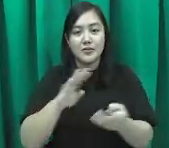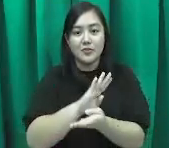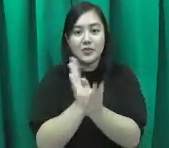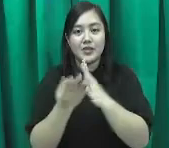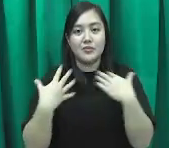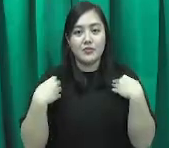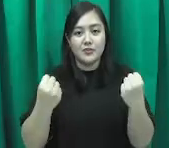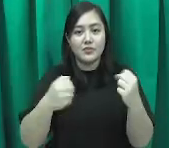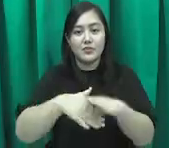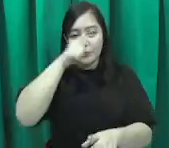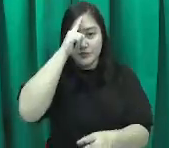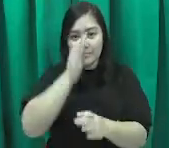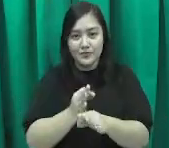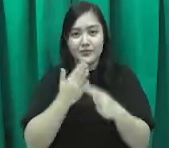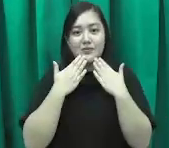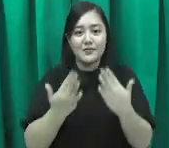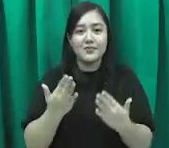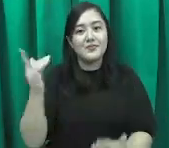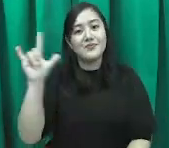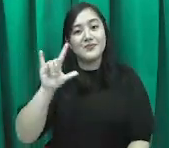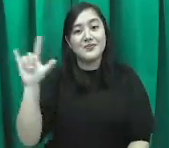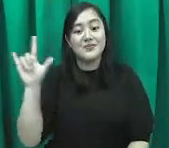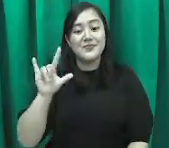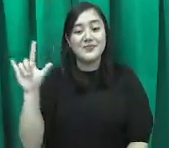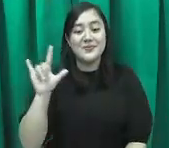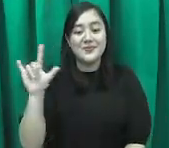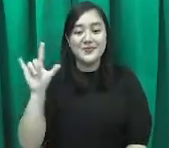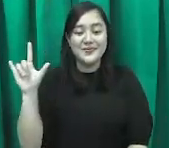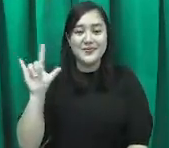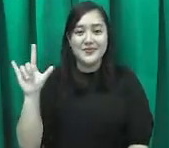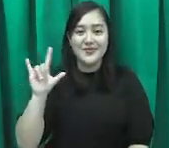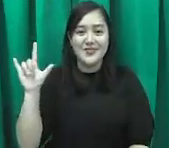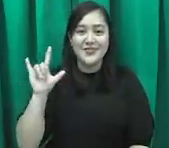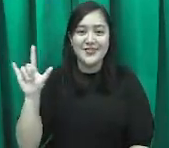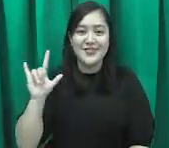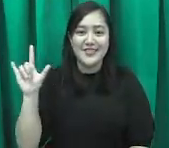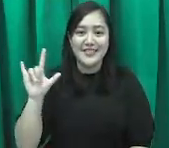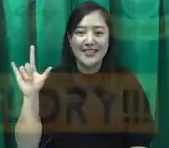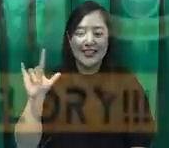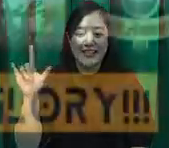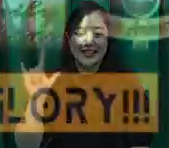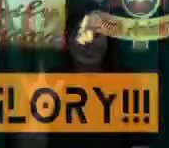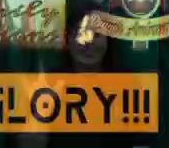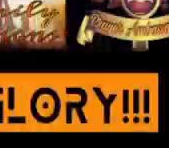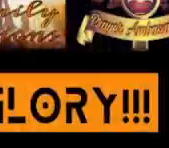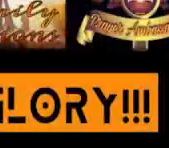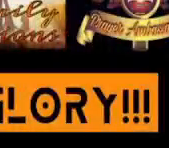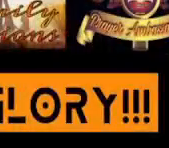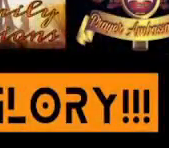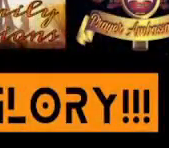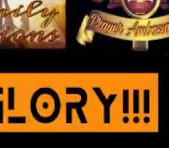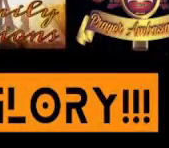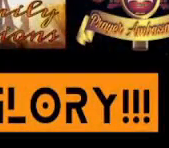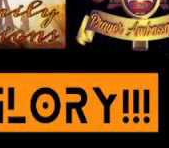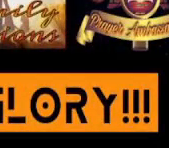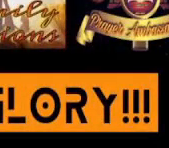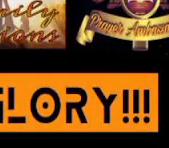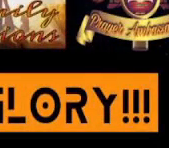pong salamat at magandang tanghali po sa ating lahat. Thank you po. Bye-bye. Thank you.